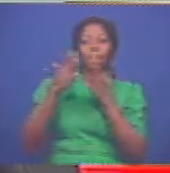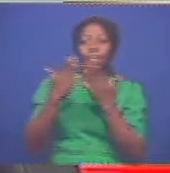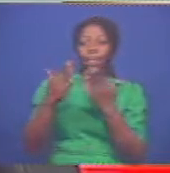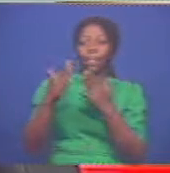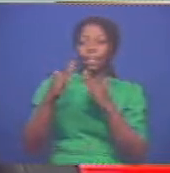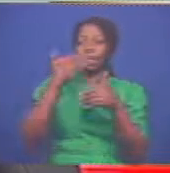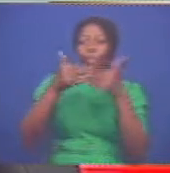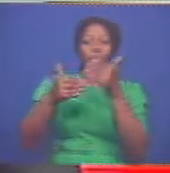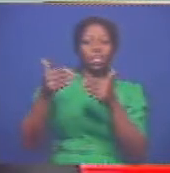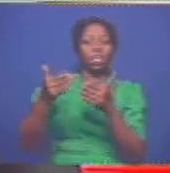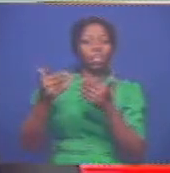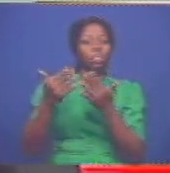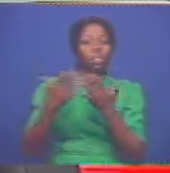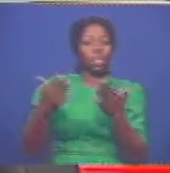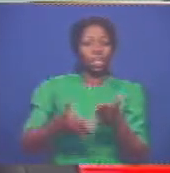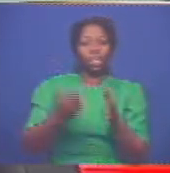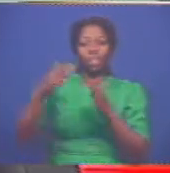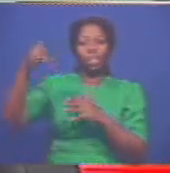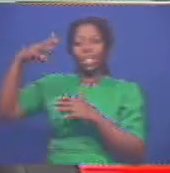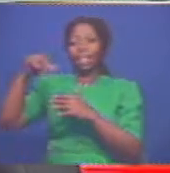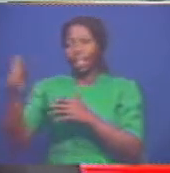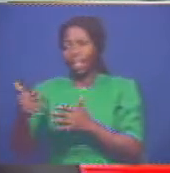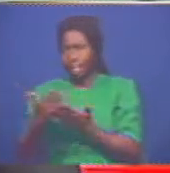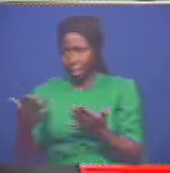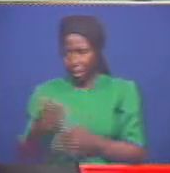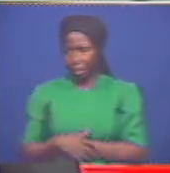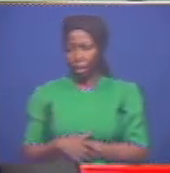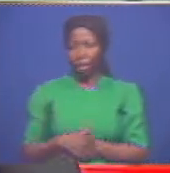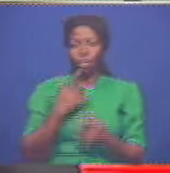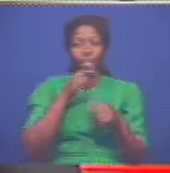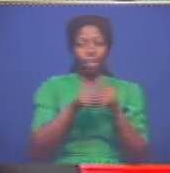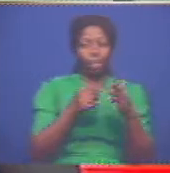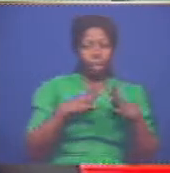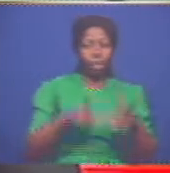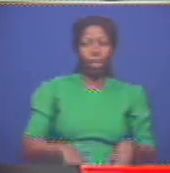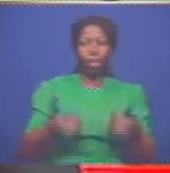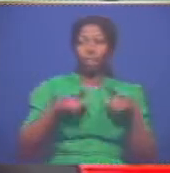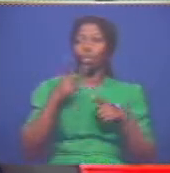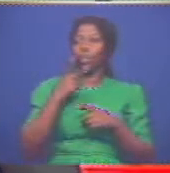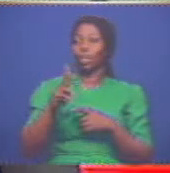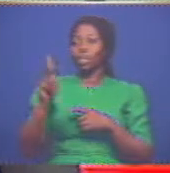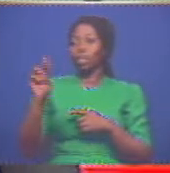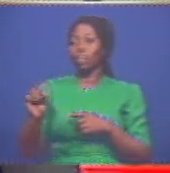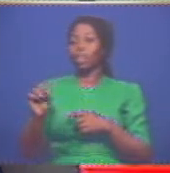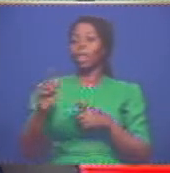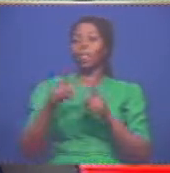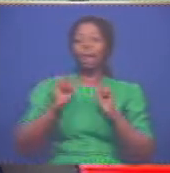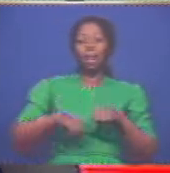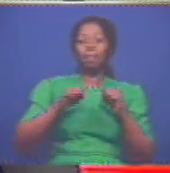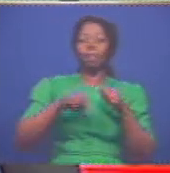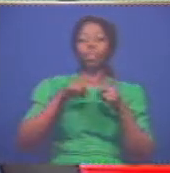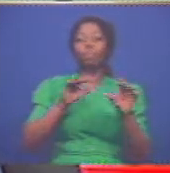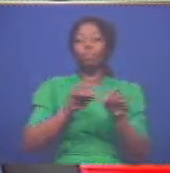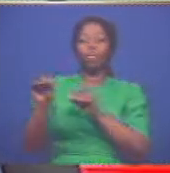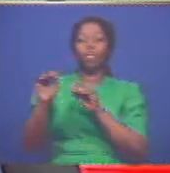are talking about people who live like 200 kilometers away and they are able to commute in first world countries. We need